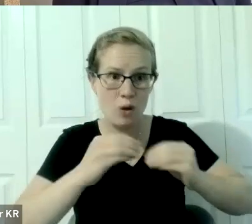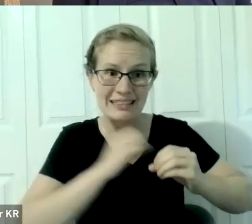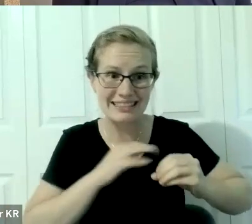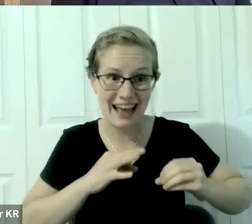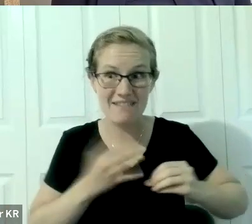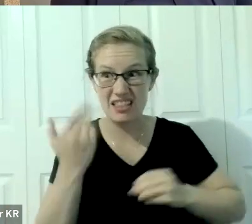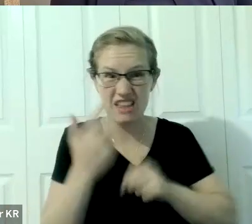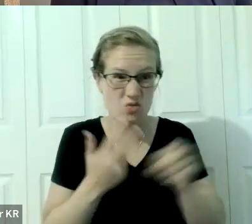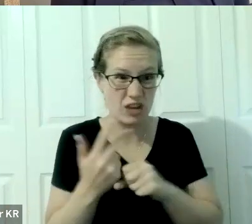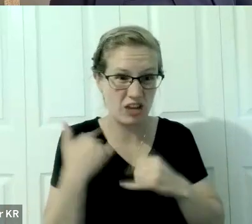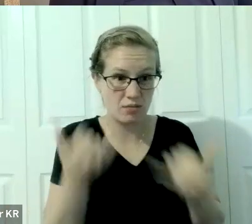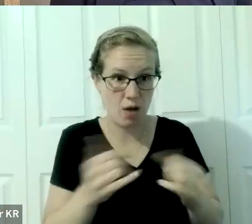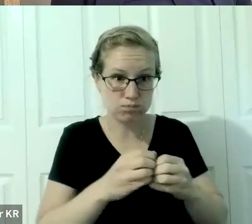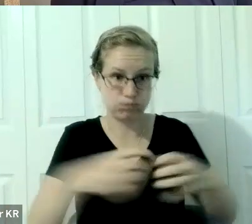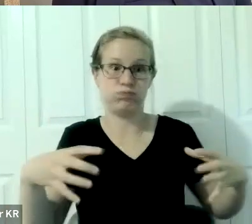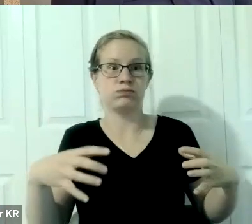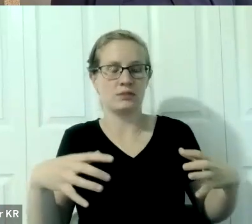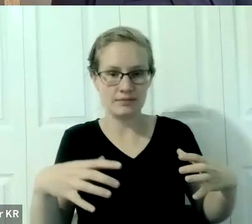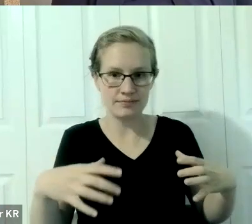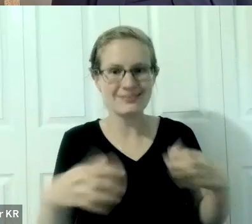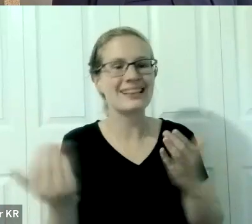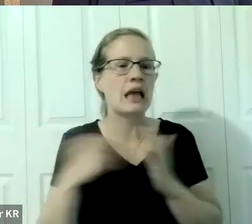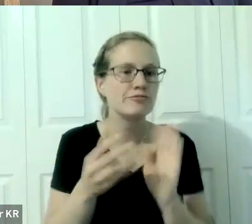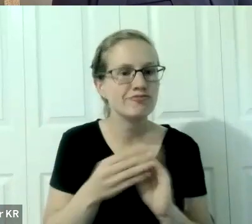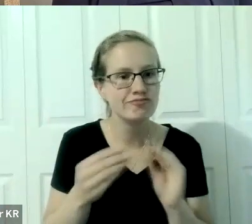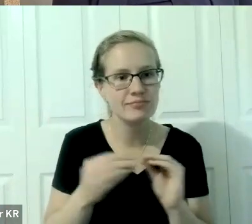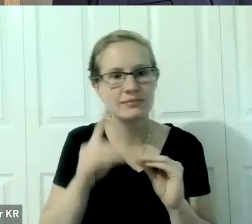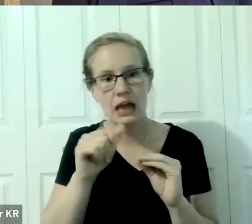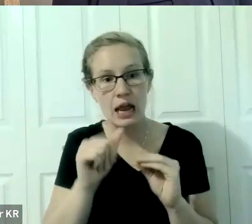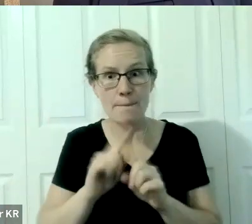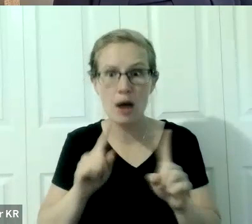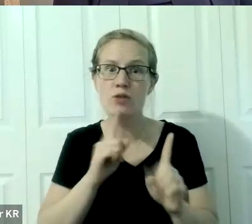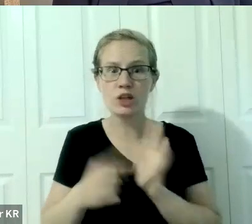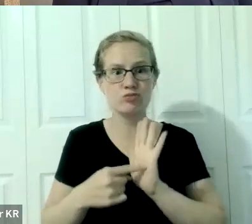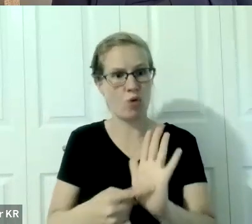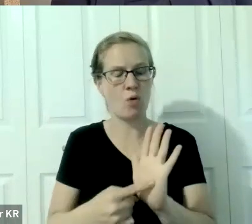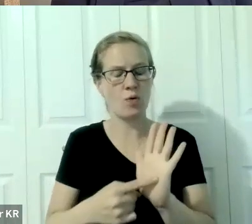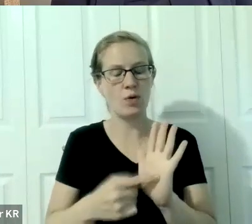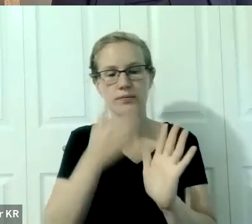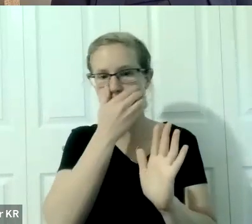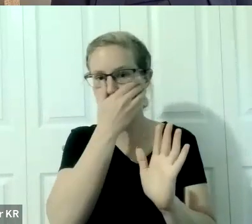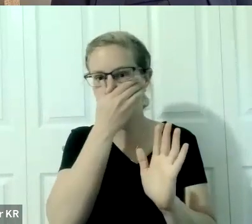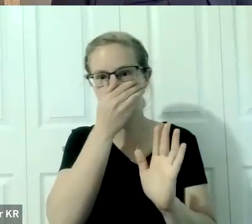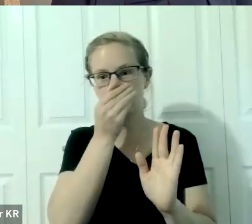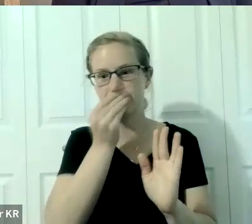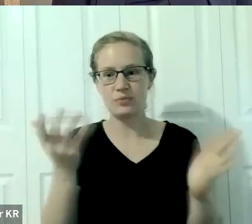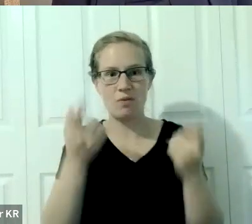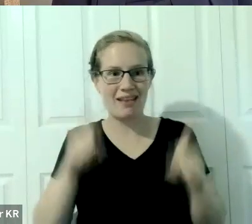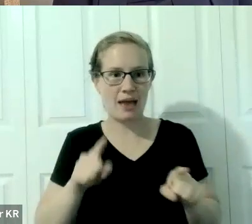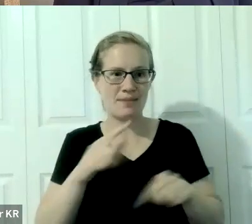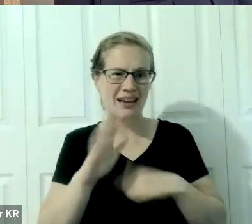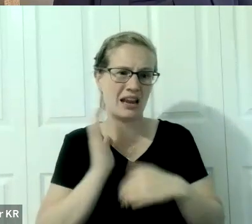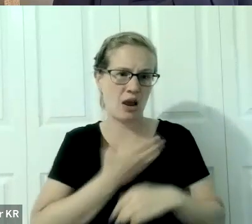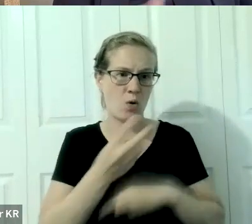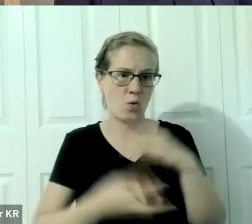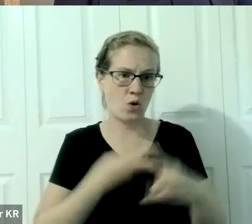these, again, anecdotal data, but, you know, it speaks into something that's happening in our world today.